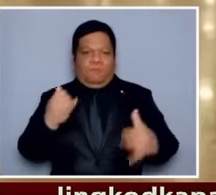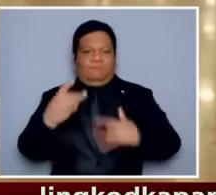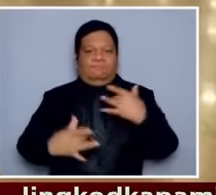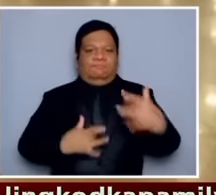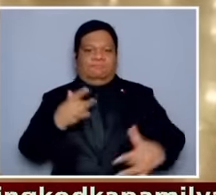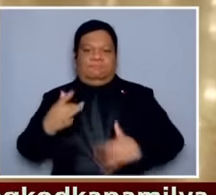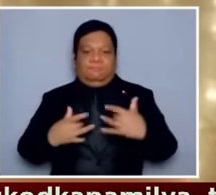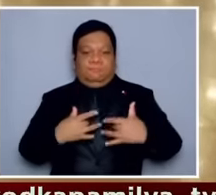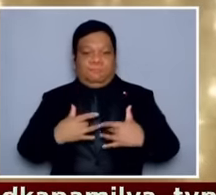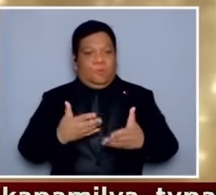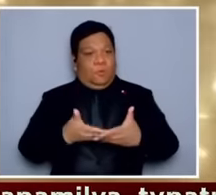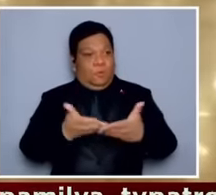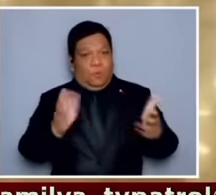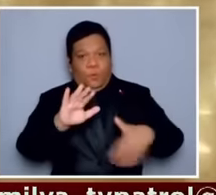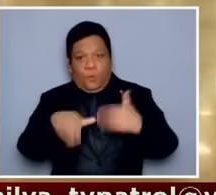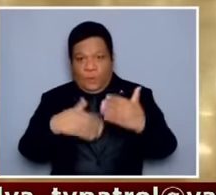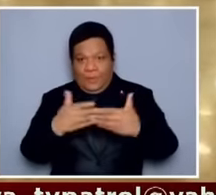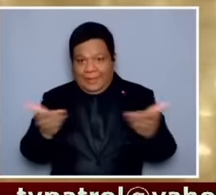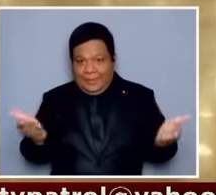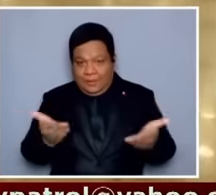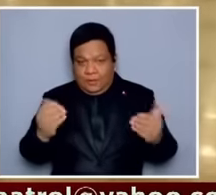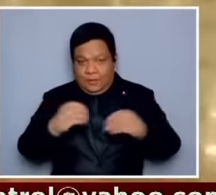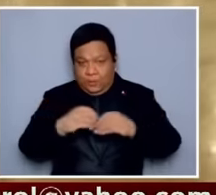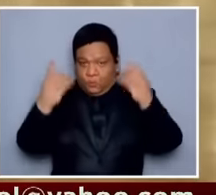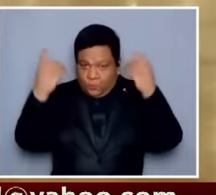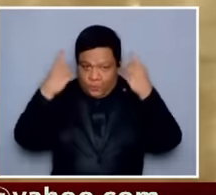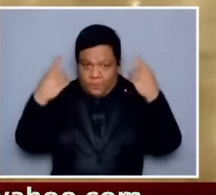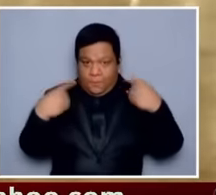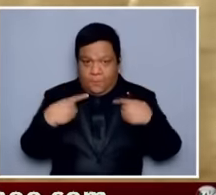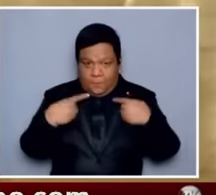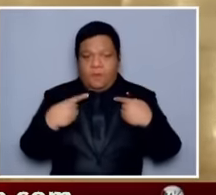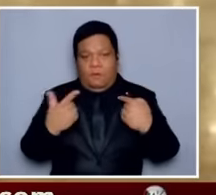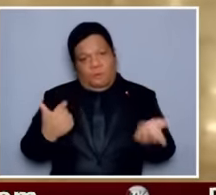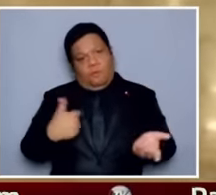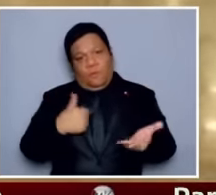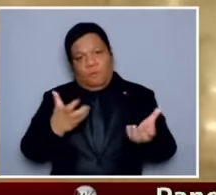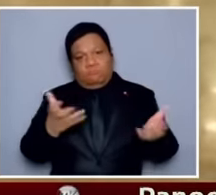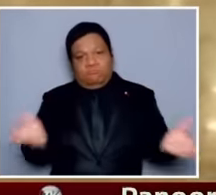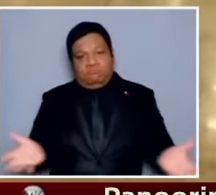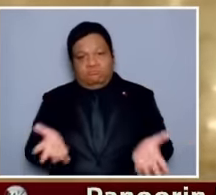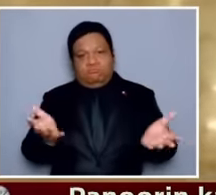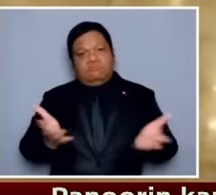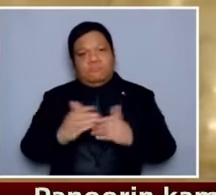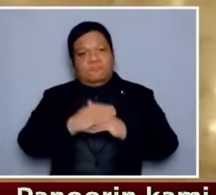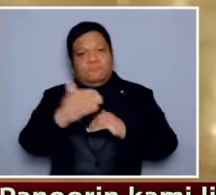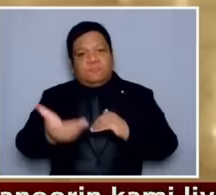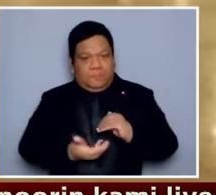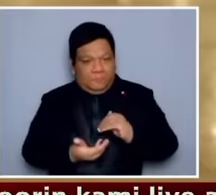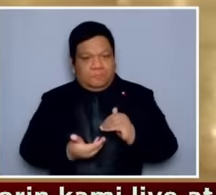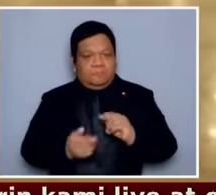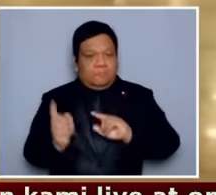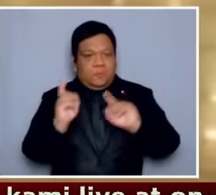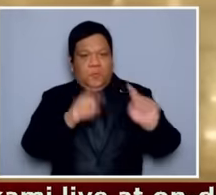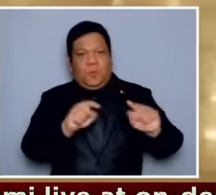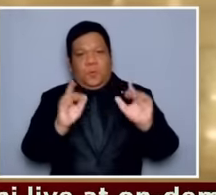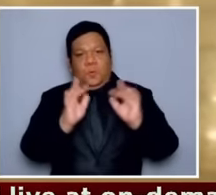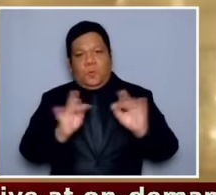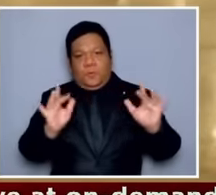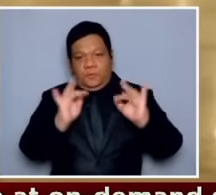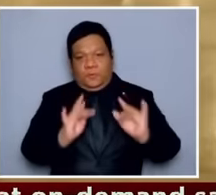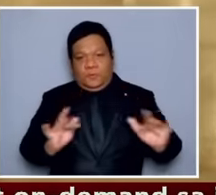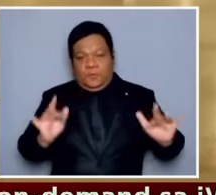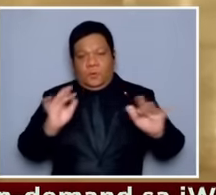nga pala natin na nandito sa Dubai, I would like to invite all of you guys to go to the concert on December